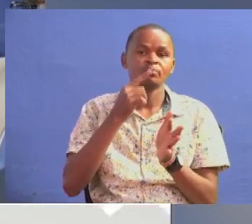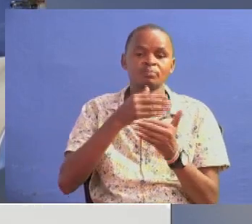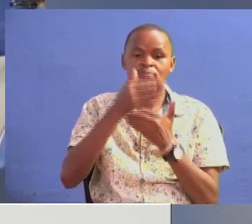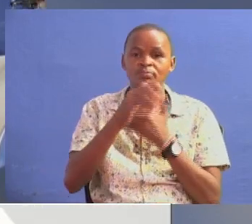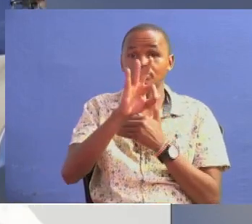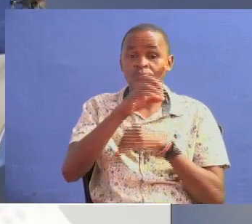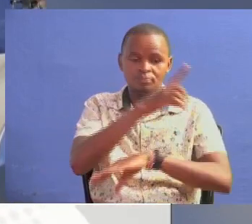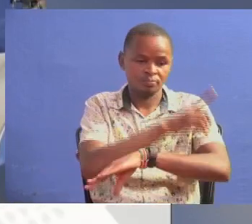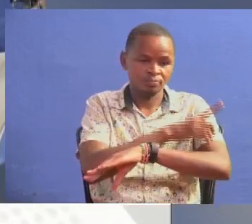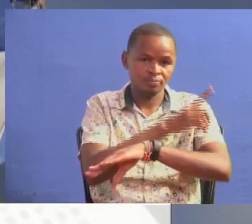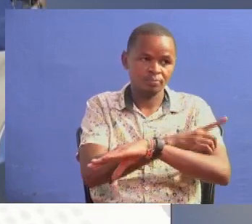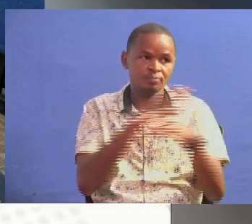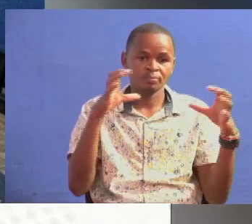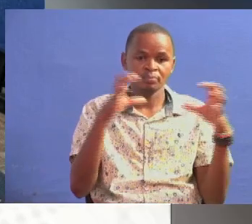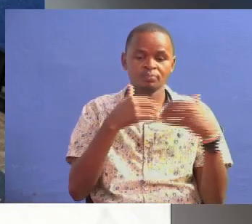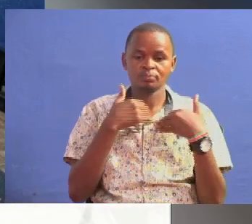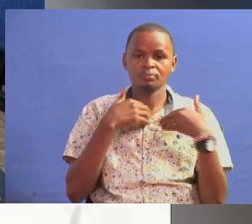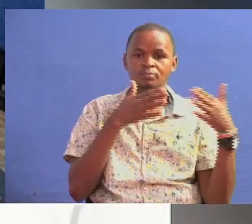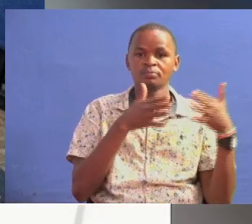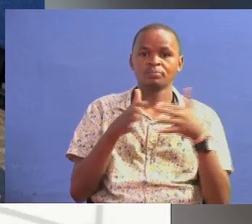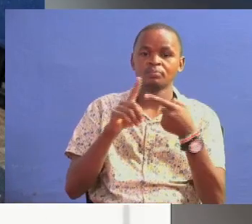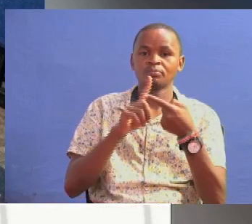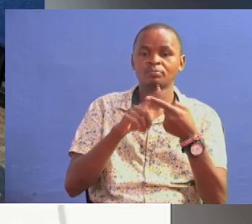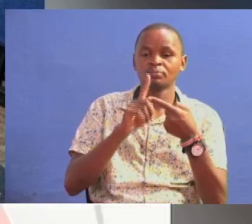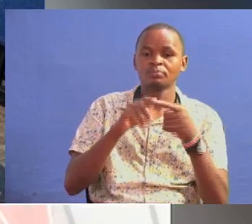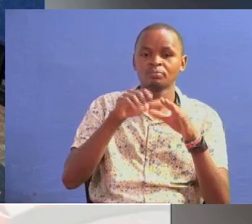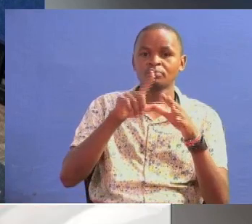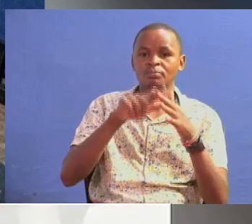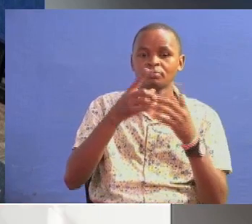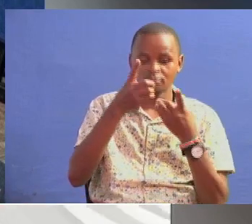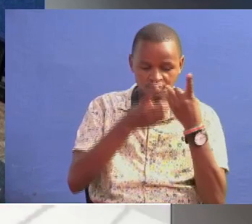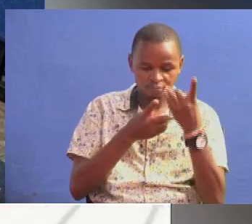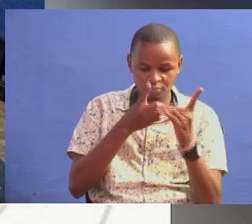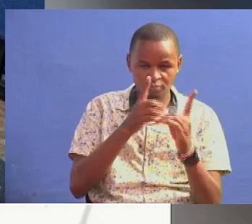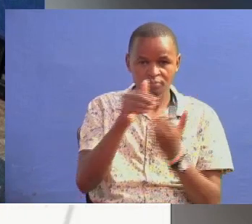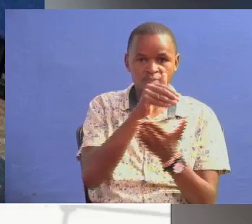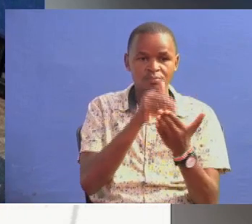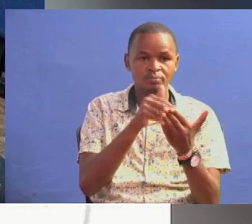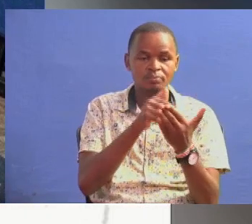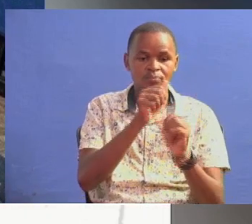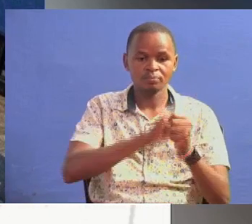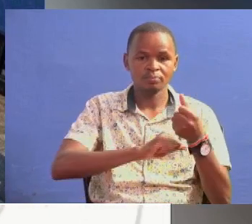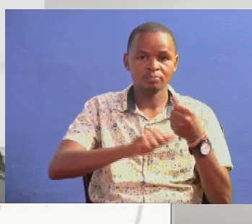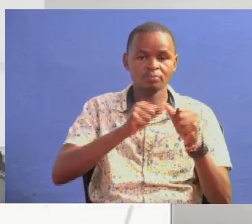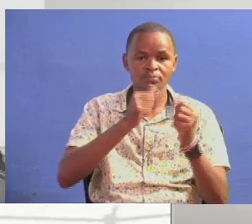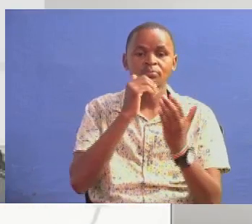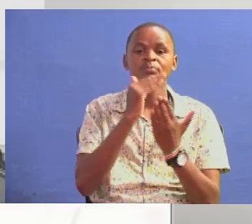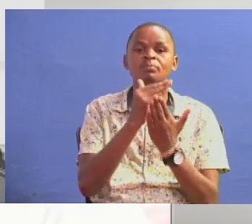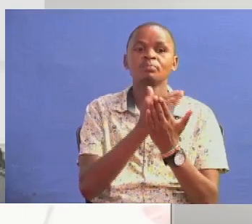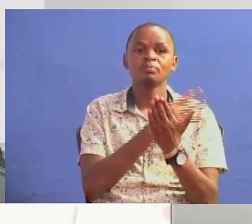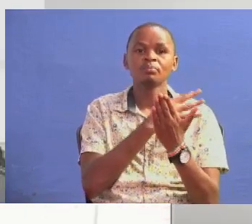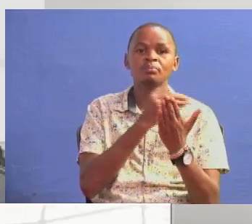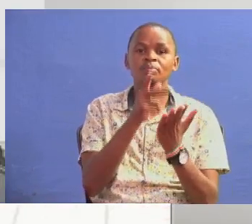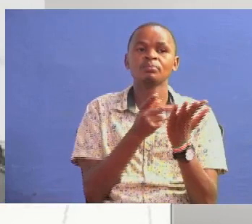next 3 days, sector teams will have an opportunity to exhaustively discuss the sectoral performance, prioritize programs